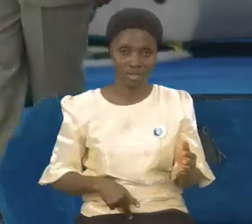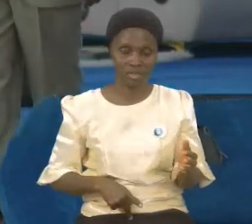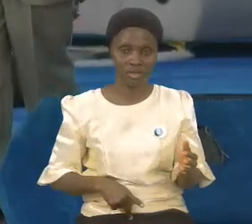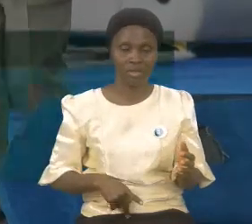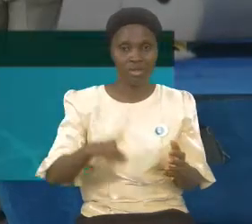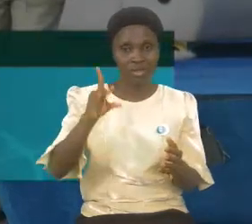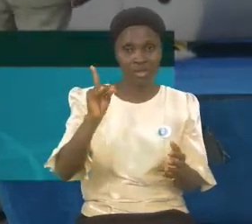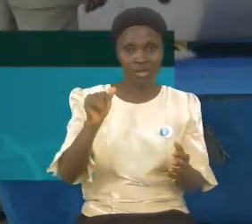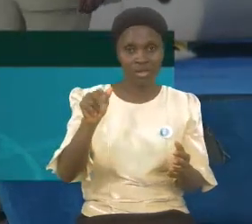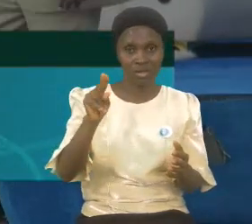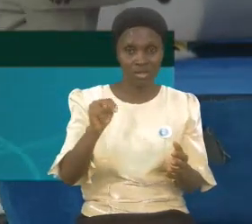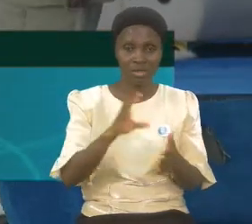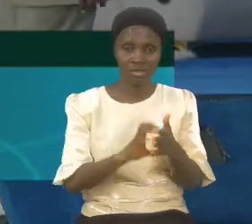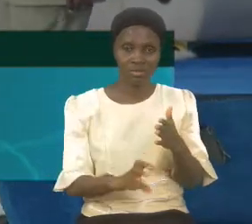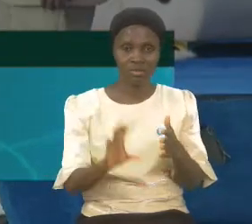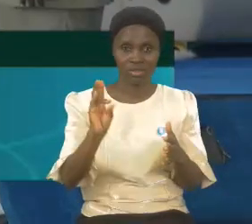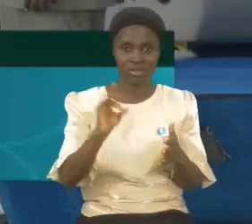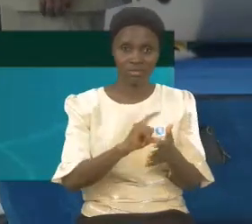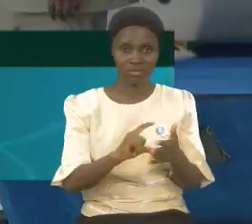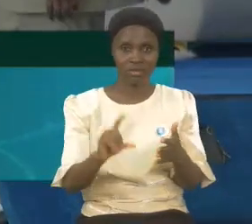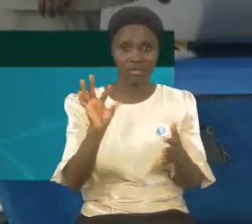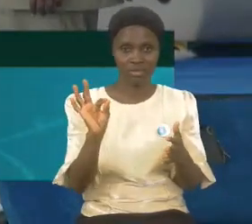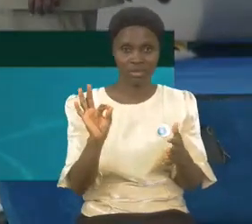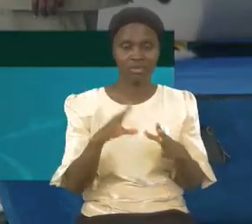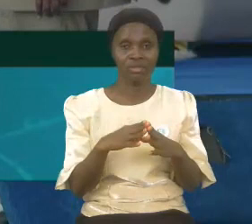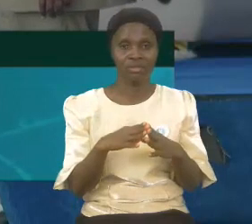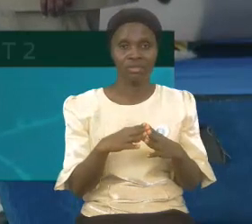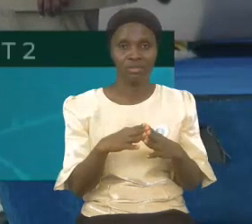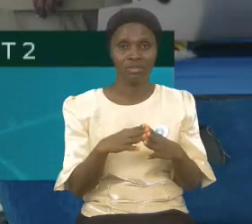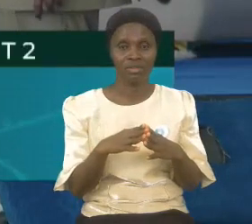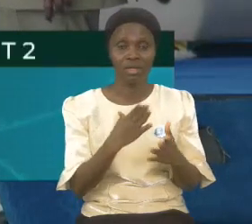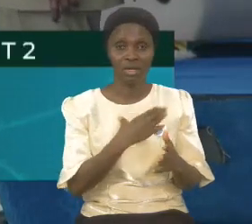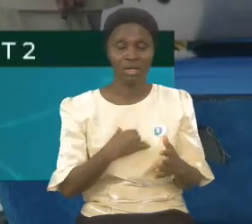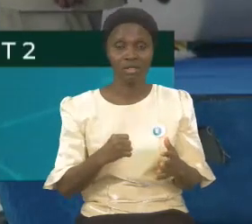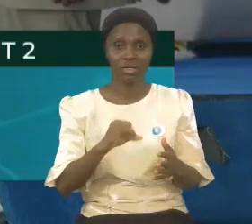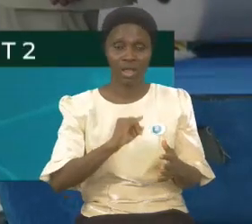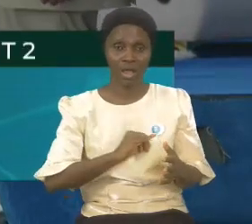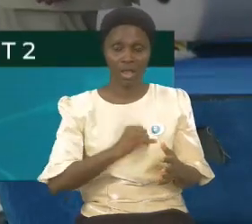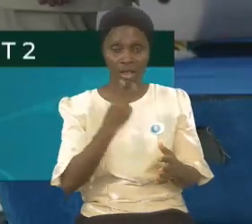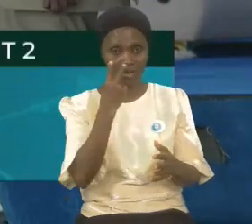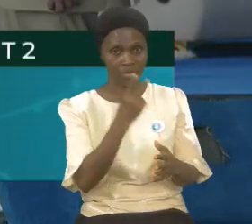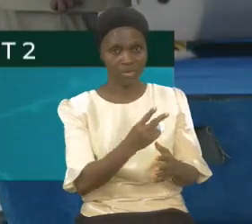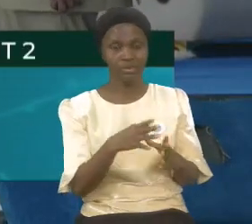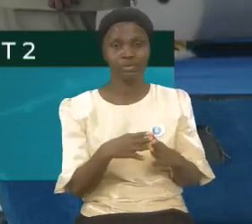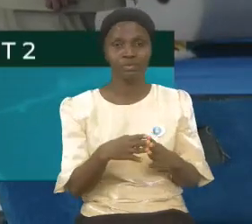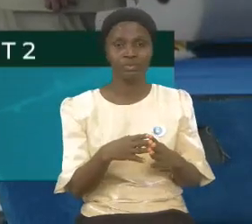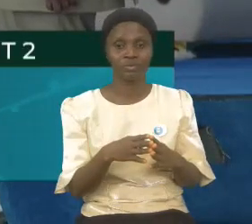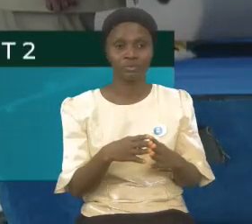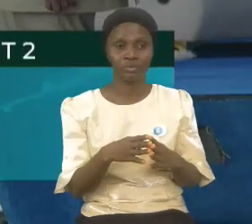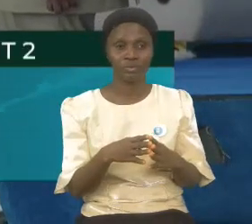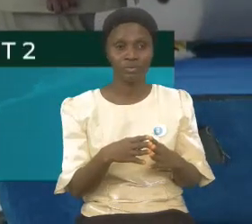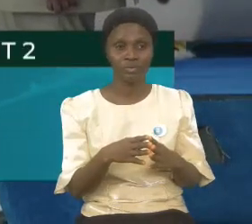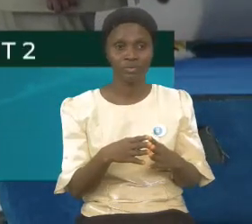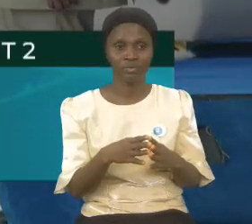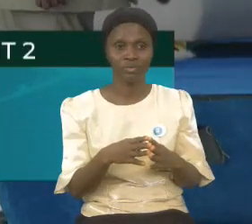I'm reading from verse 9. And I beheld till the thrones were